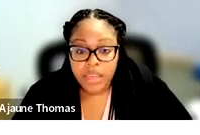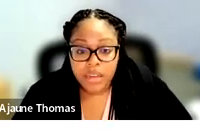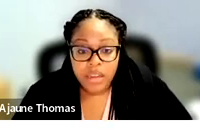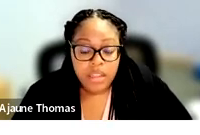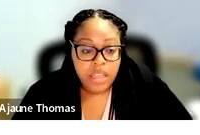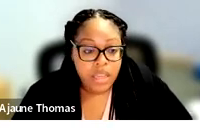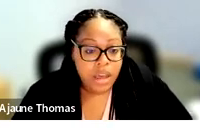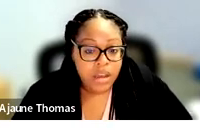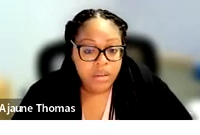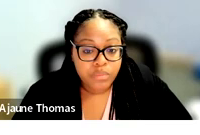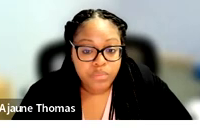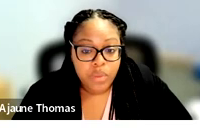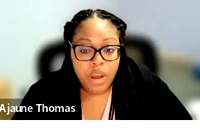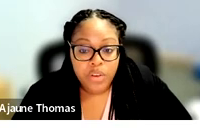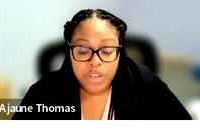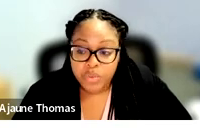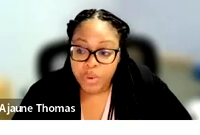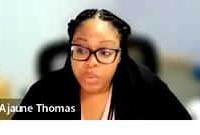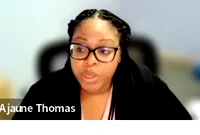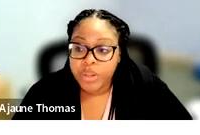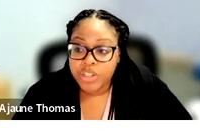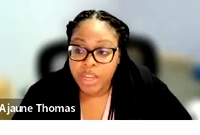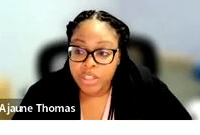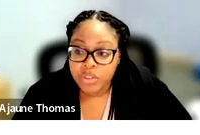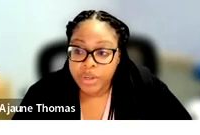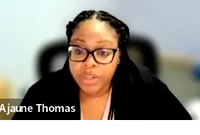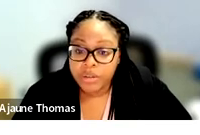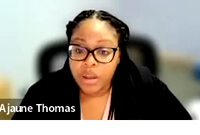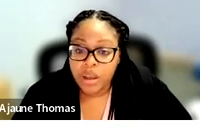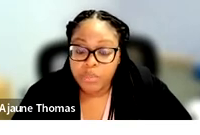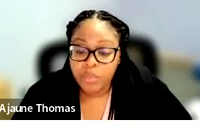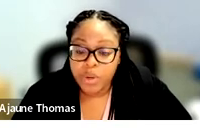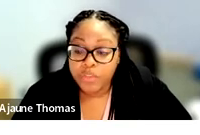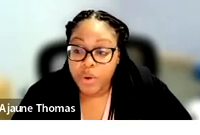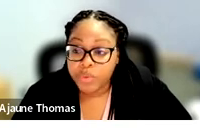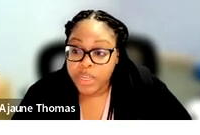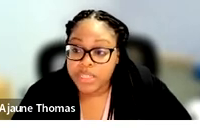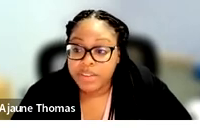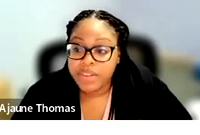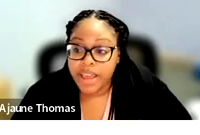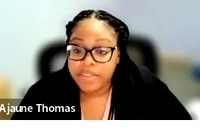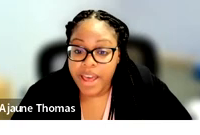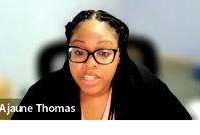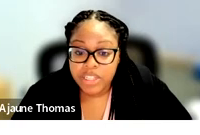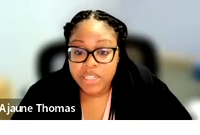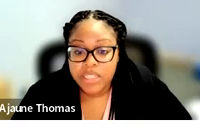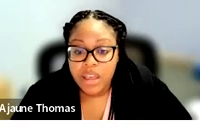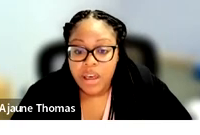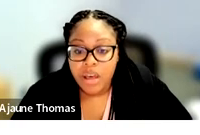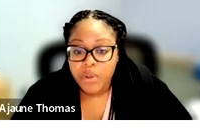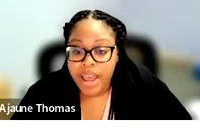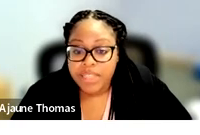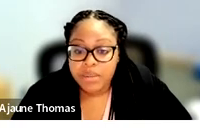And then the audio visual, where you can change where when your phone rings, that a light